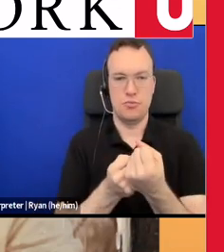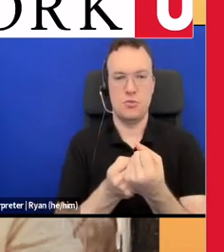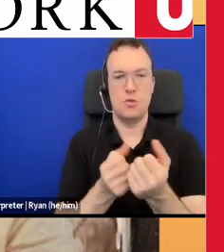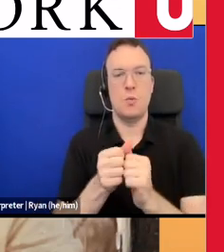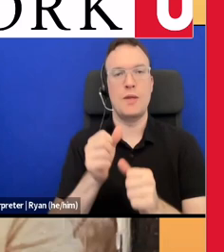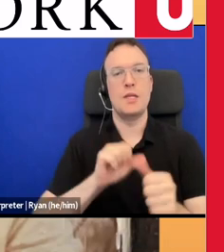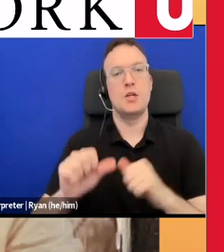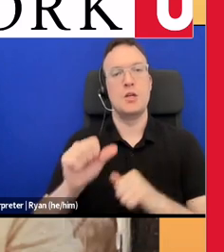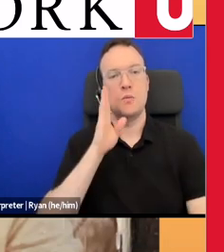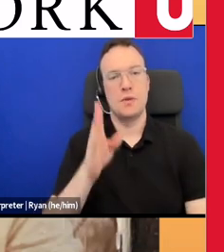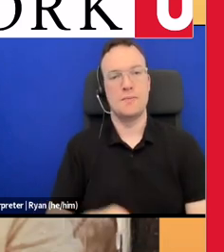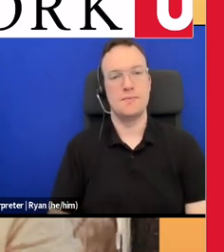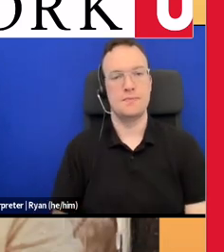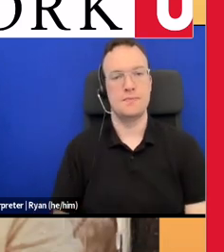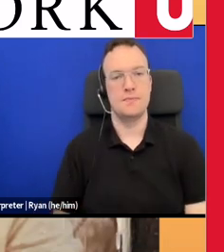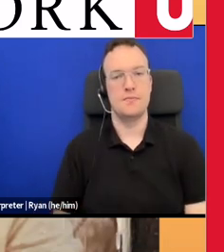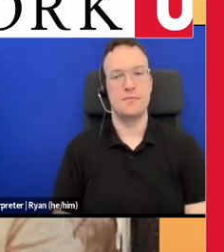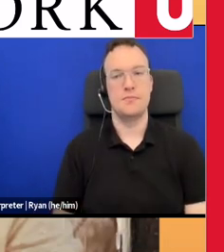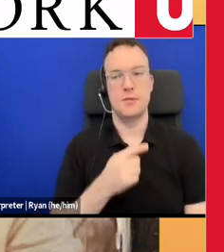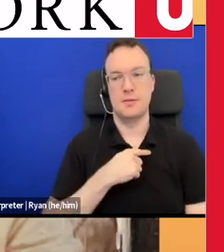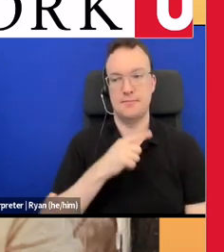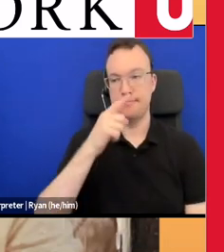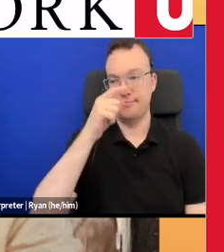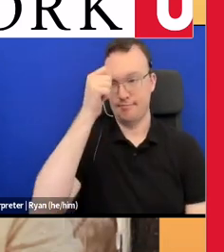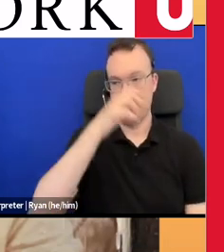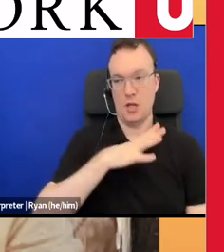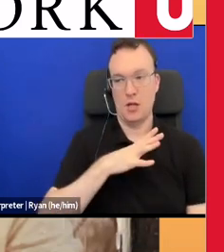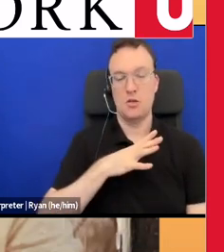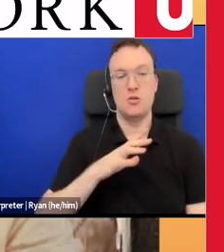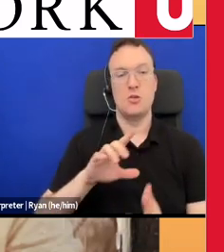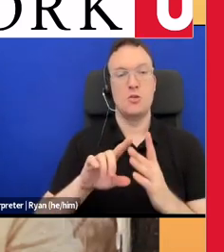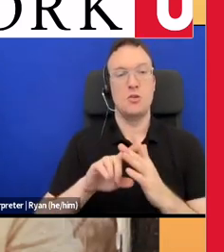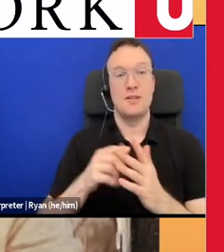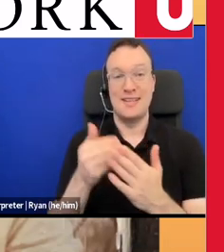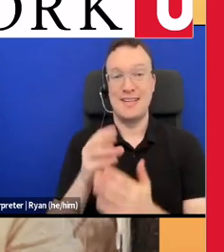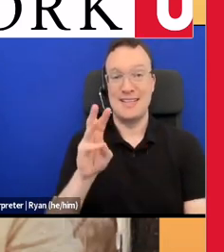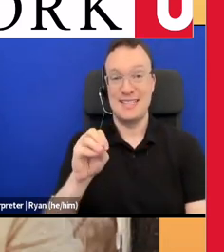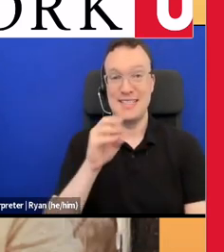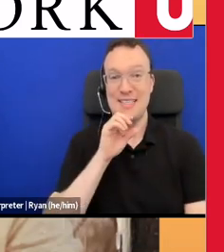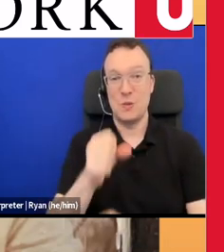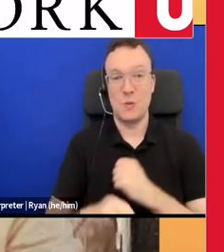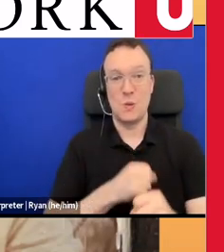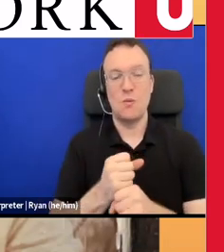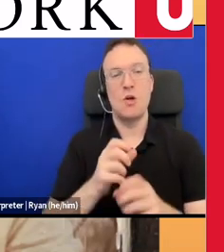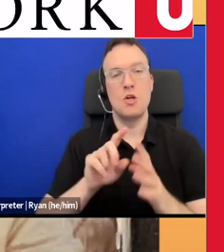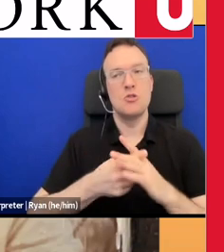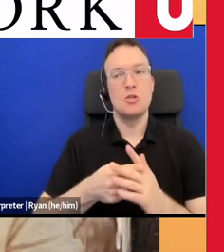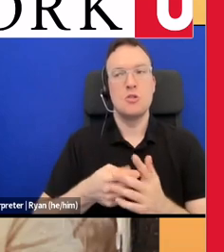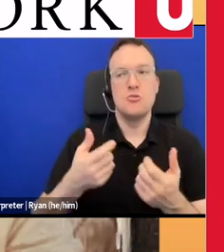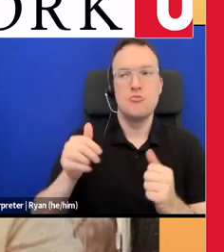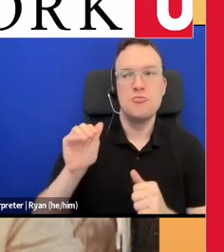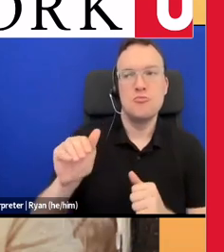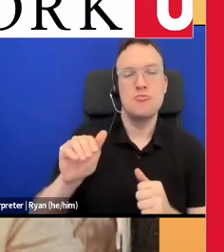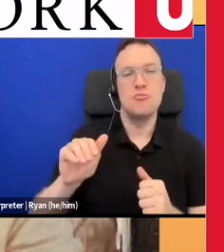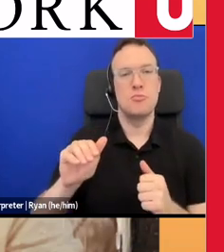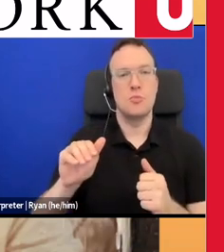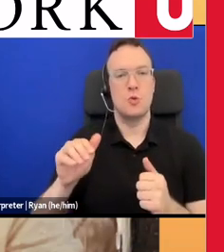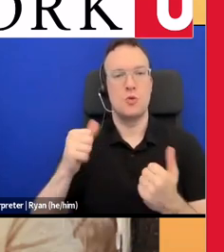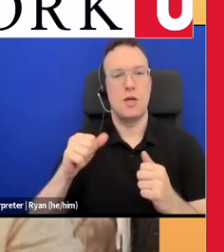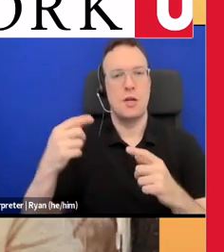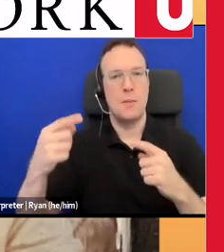other. As a grown man starting my sixth decade, I still sometimes try to hook my mother by debating the question of men and